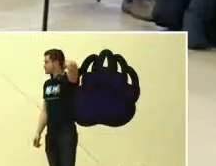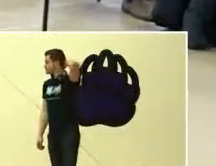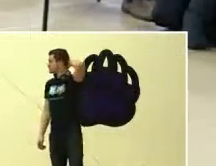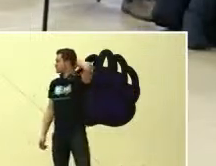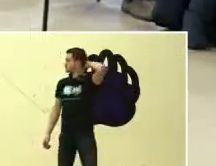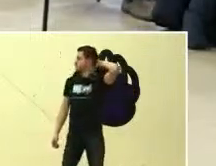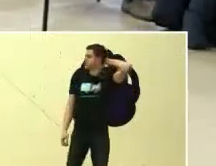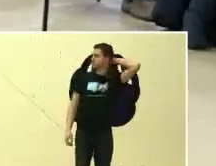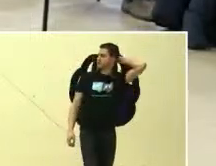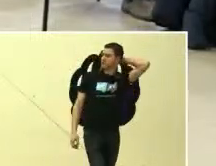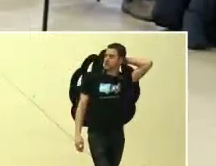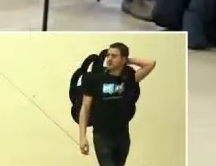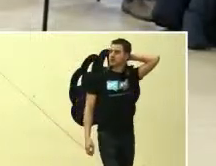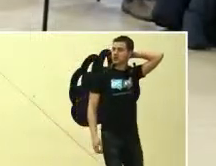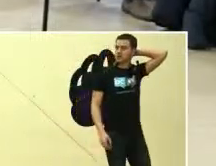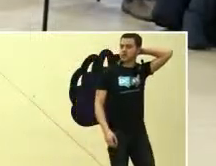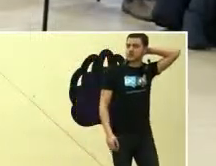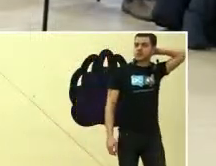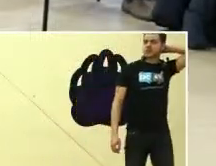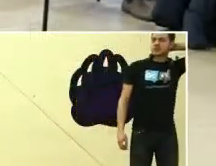jangle was looking for